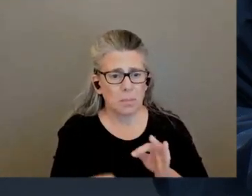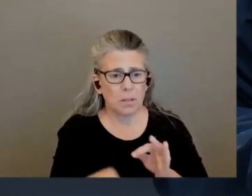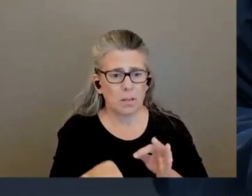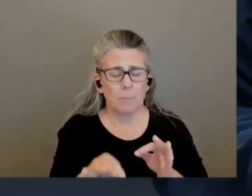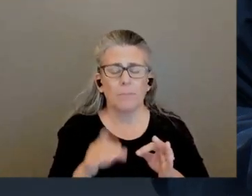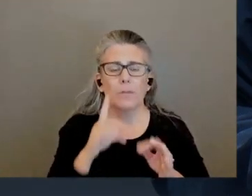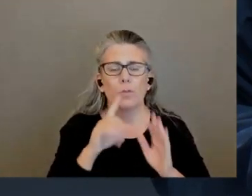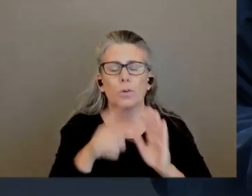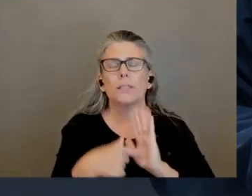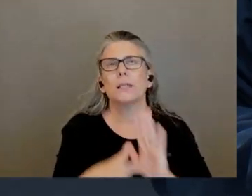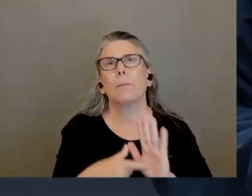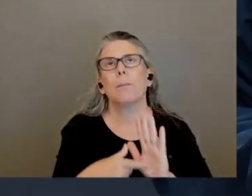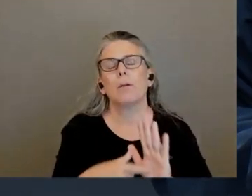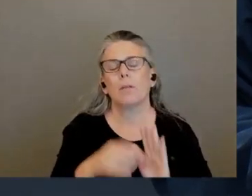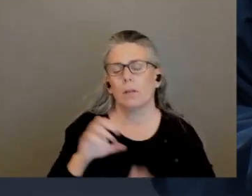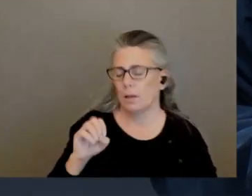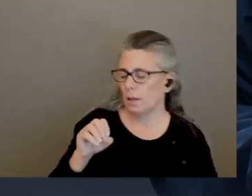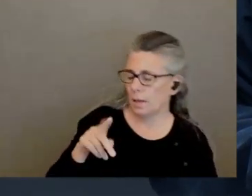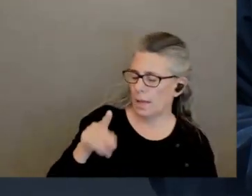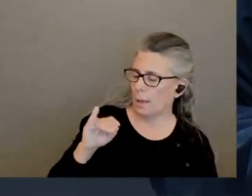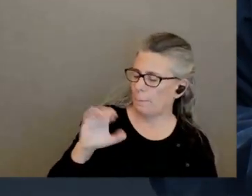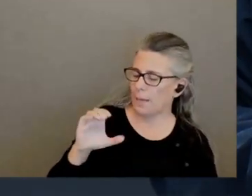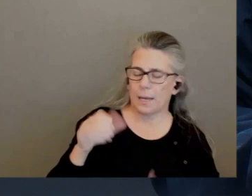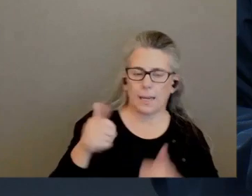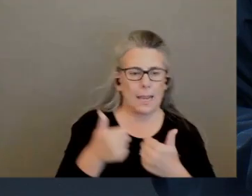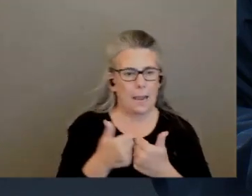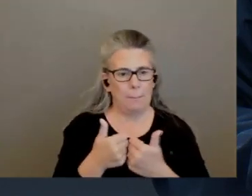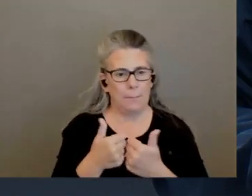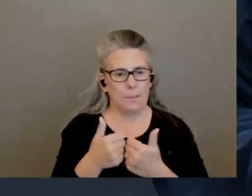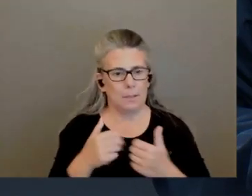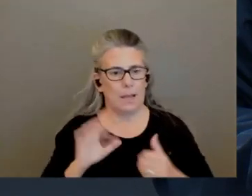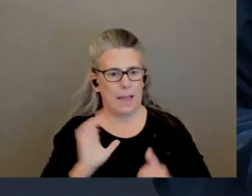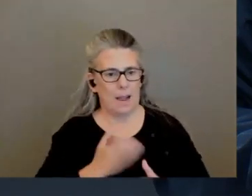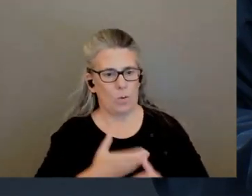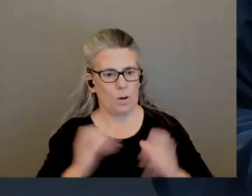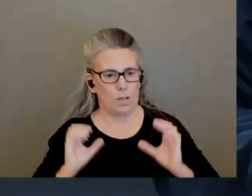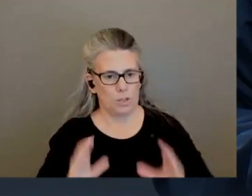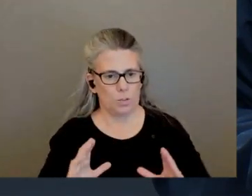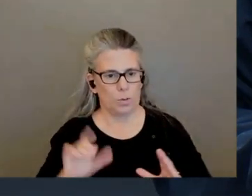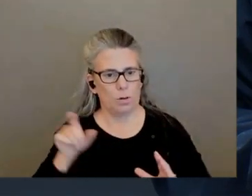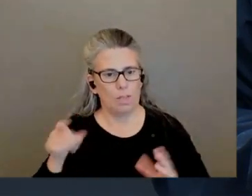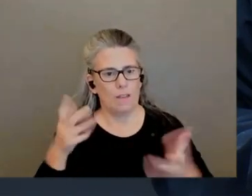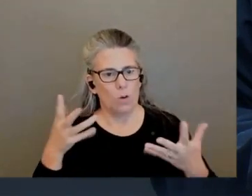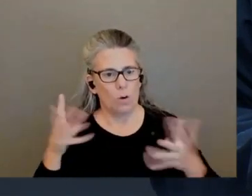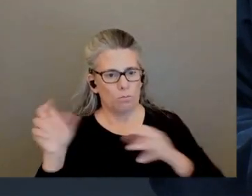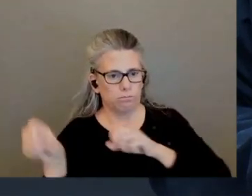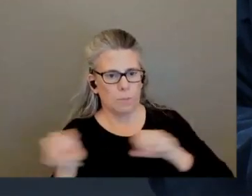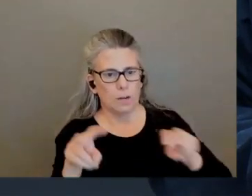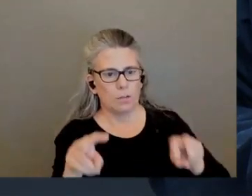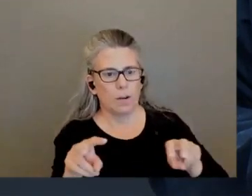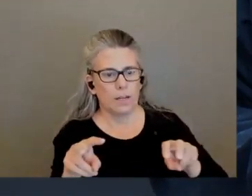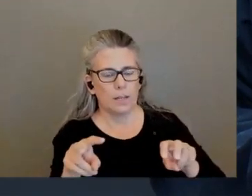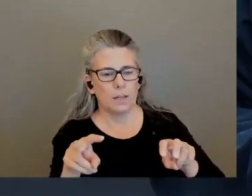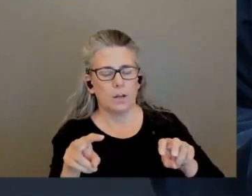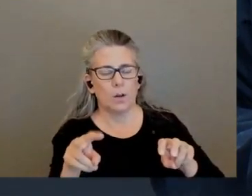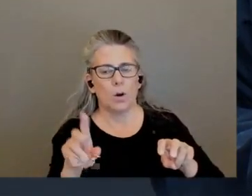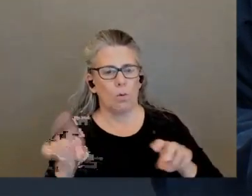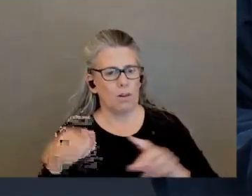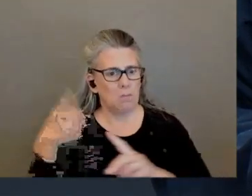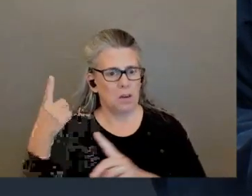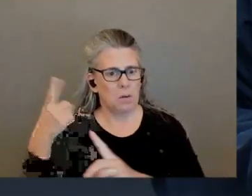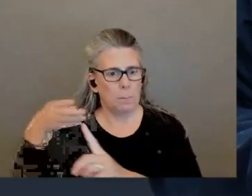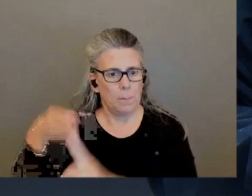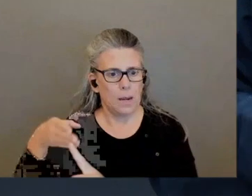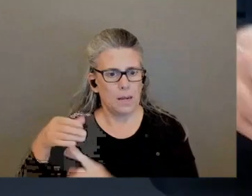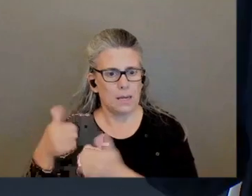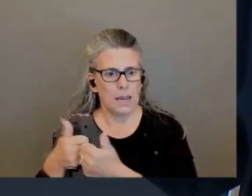Epic Games, they have migrated one of their main gaming engine from x86 to